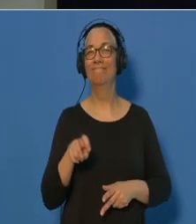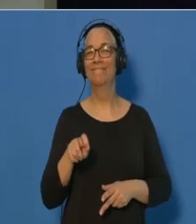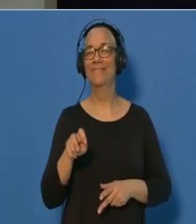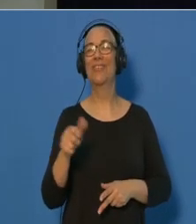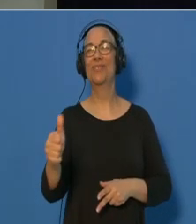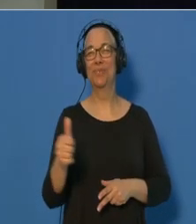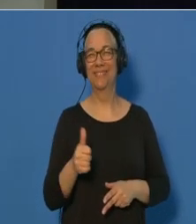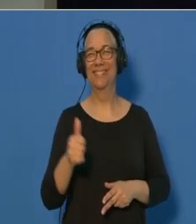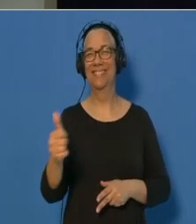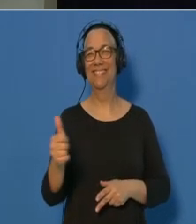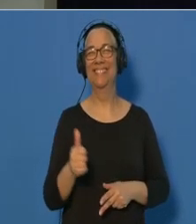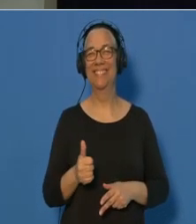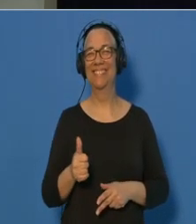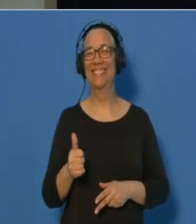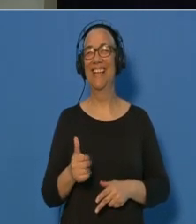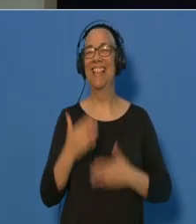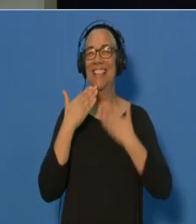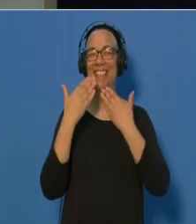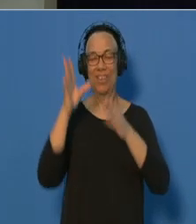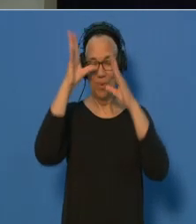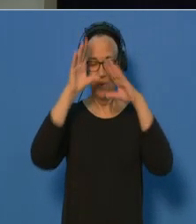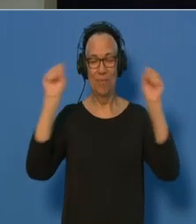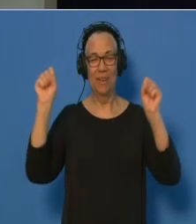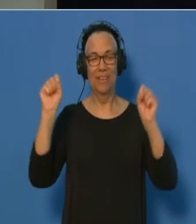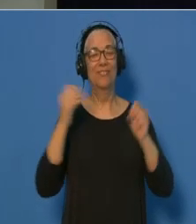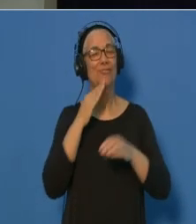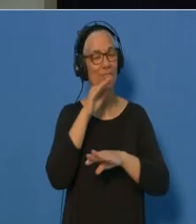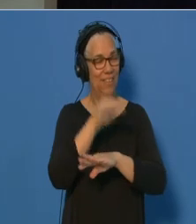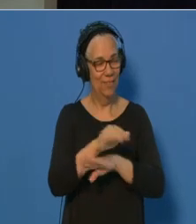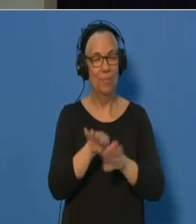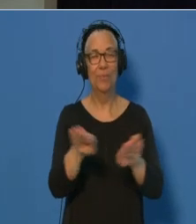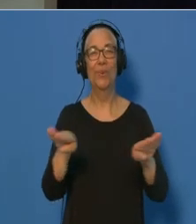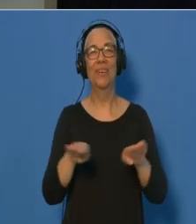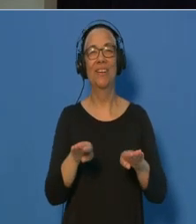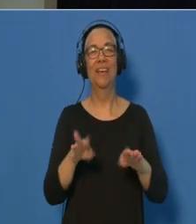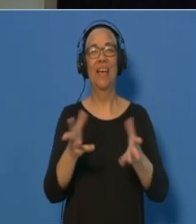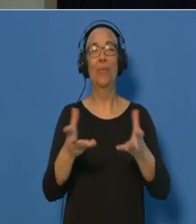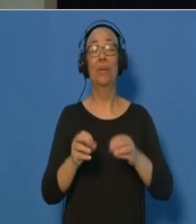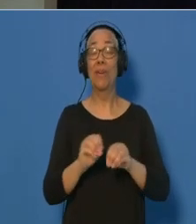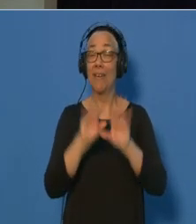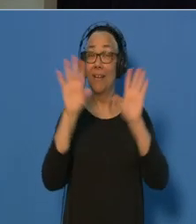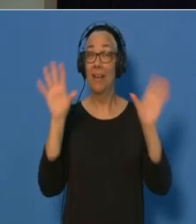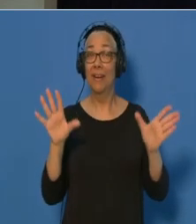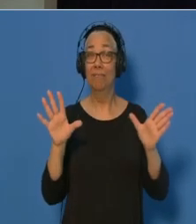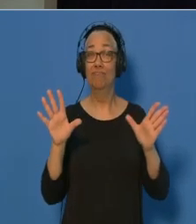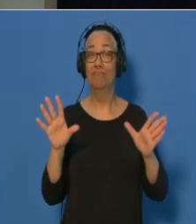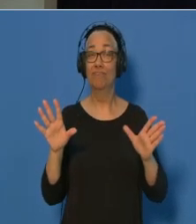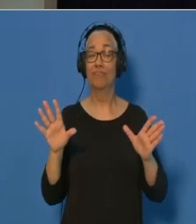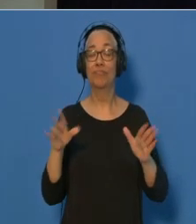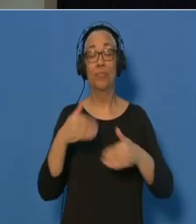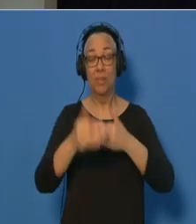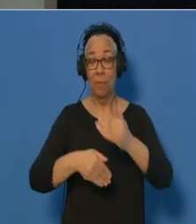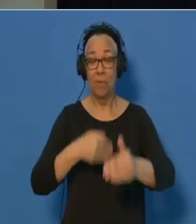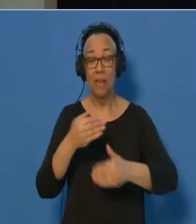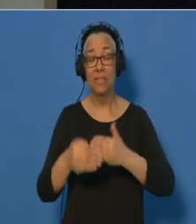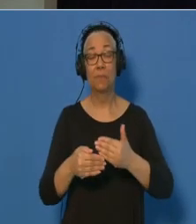Minister. Thank you, Premier, and good evening, Bermuda. I'd like to clarify for the public the process by which motorists can